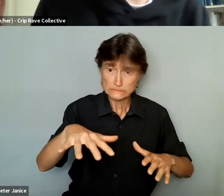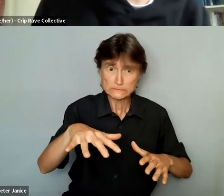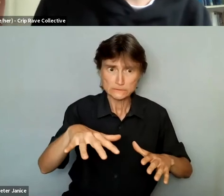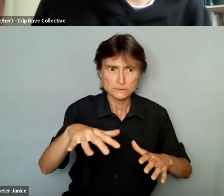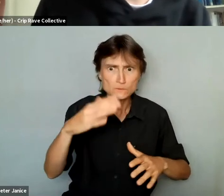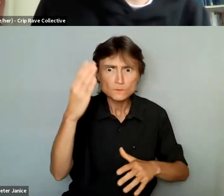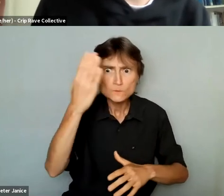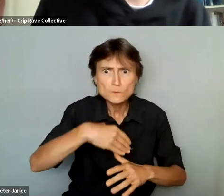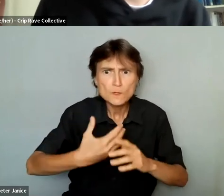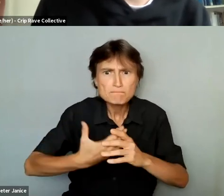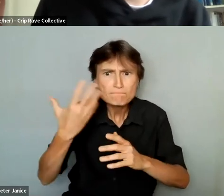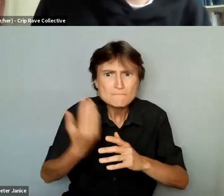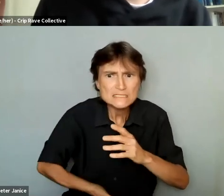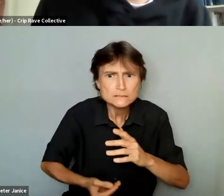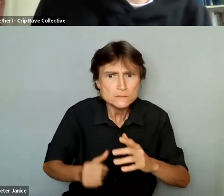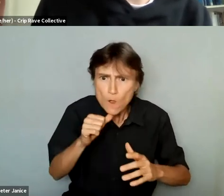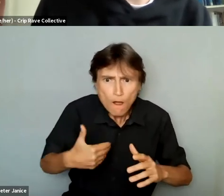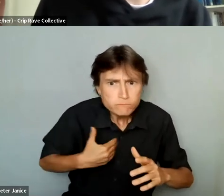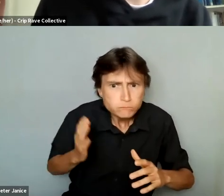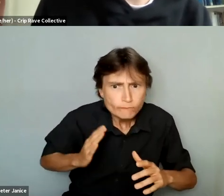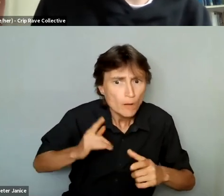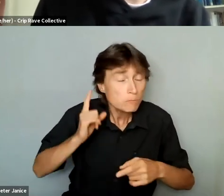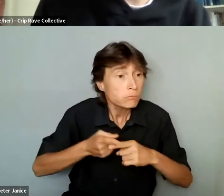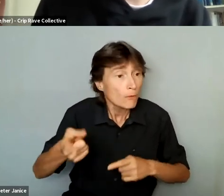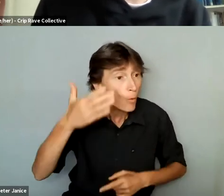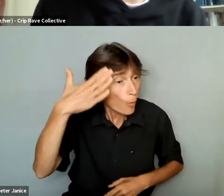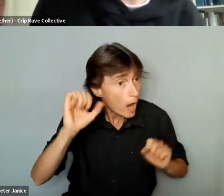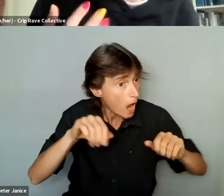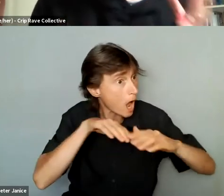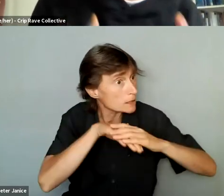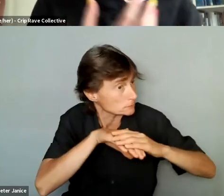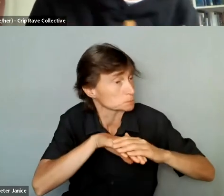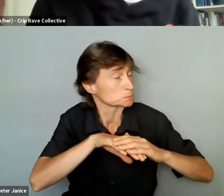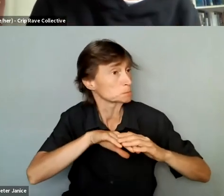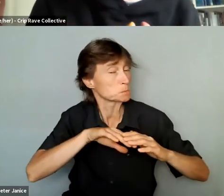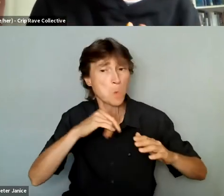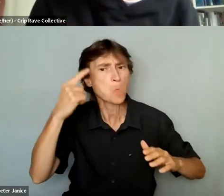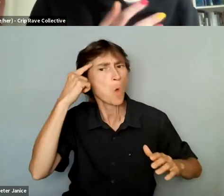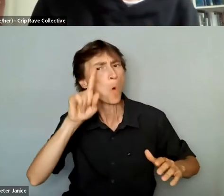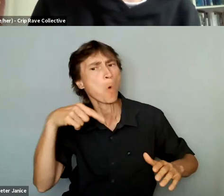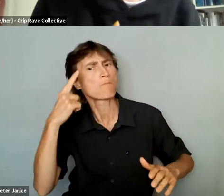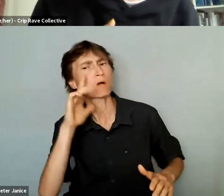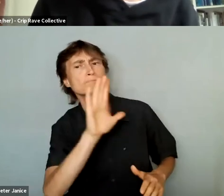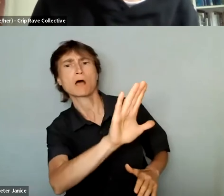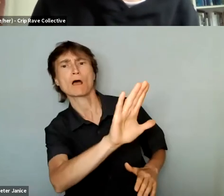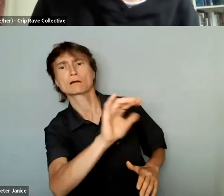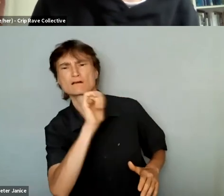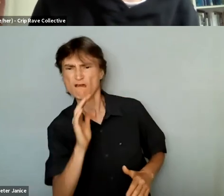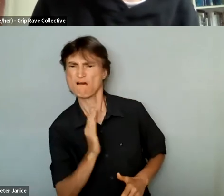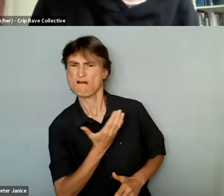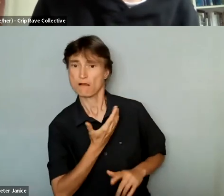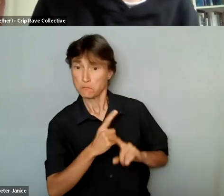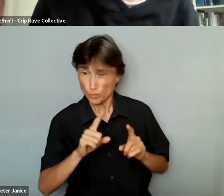could access, period. And so I'm hoping that more kind of promoters and